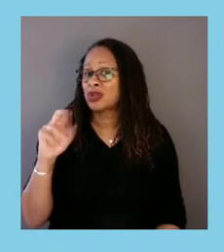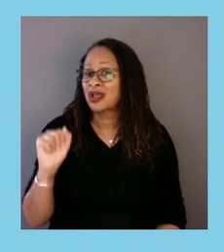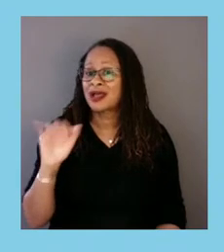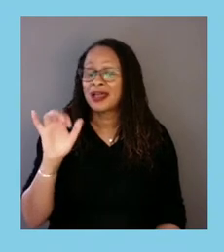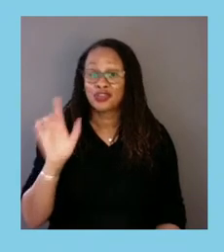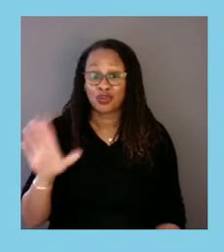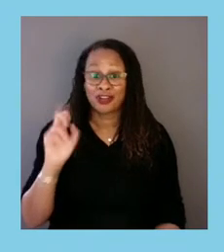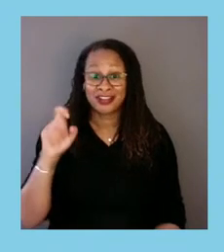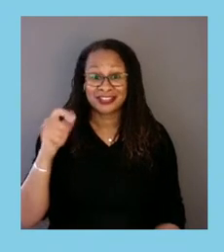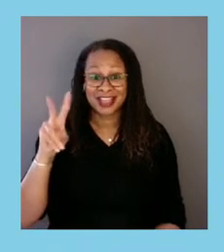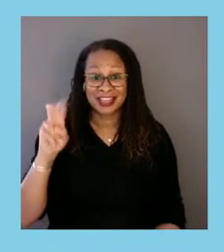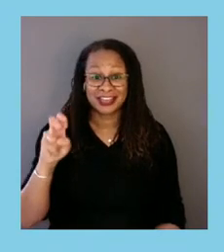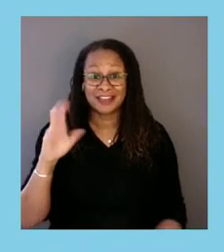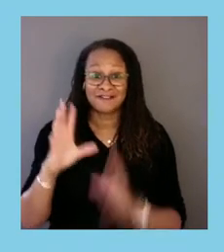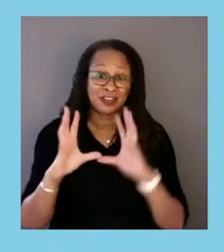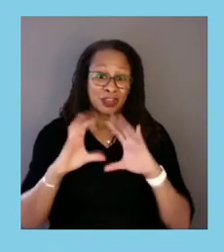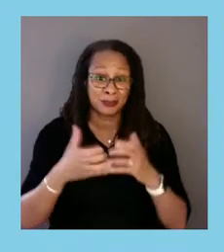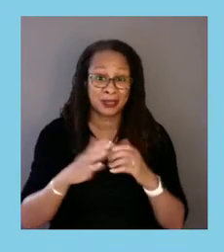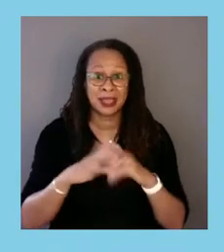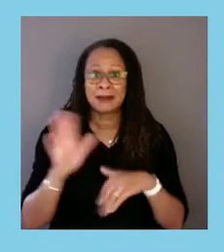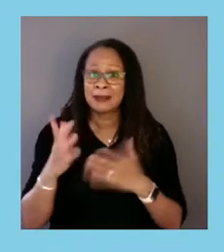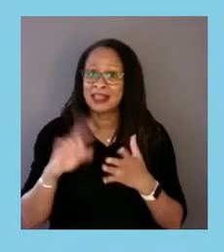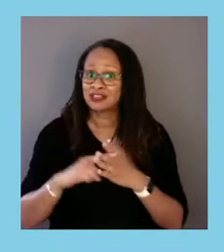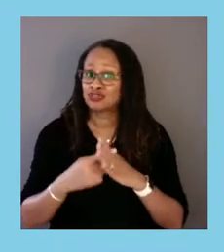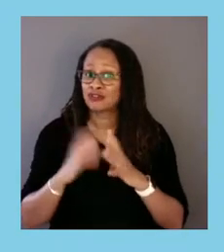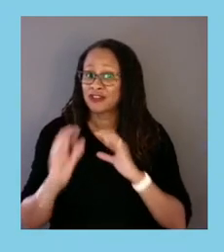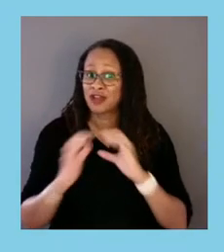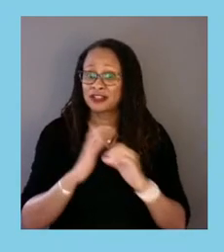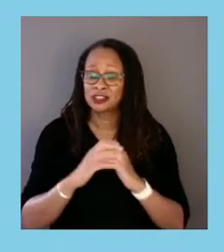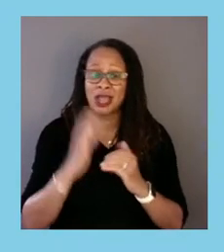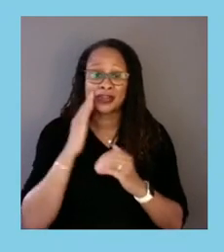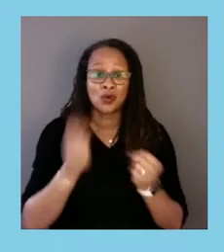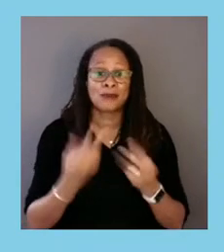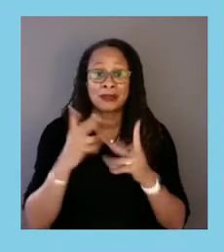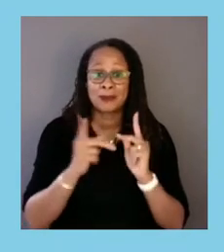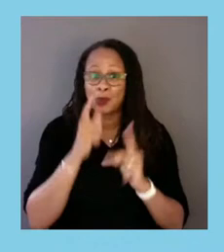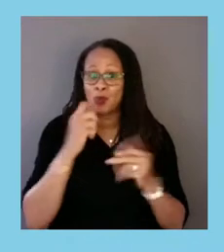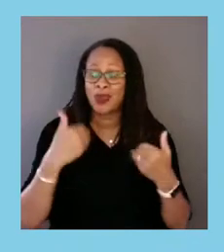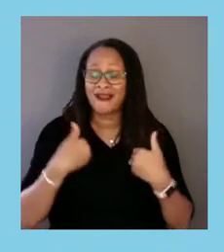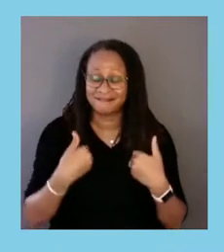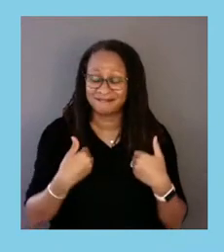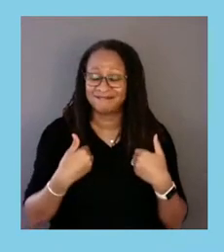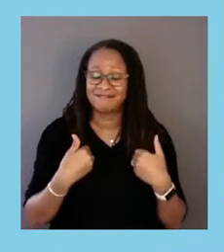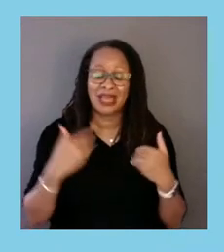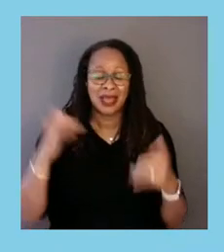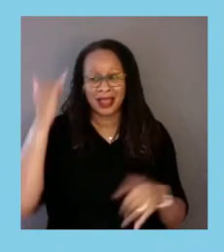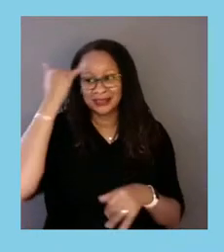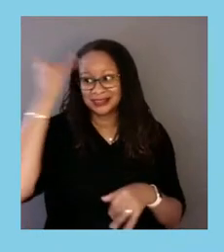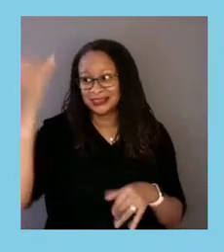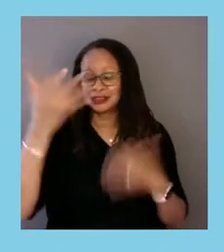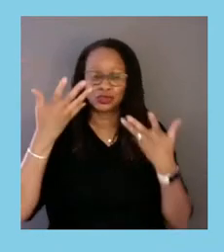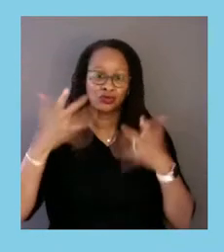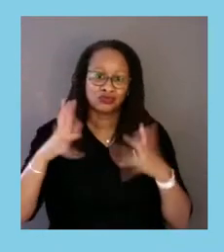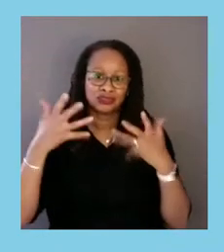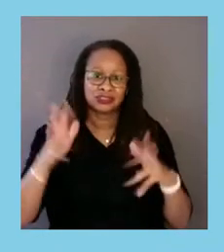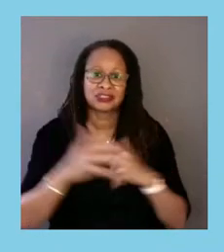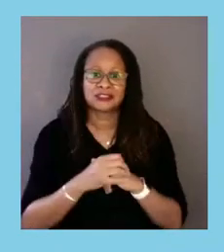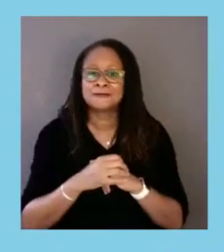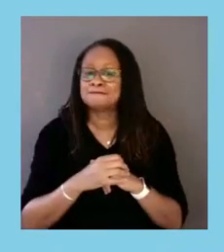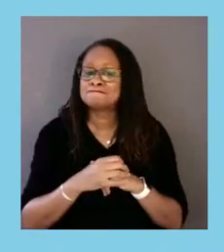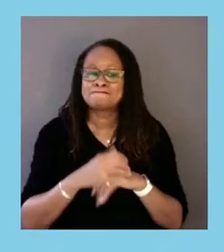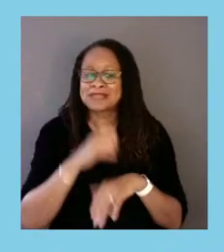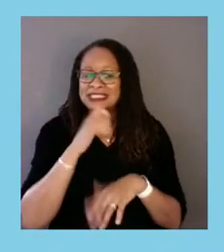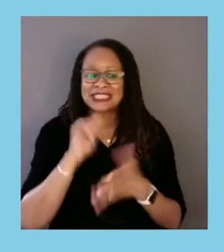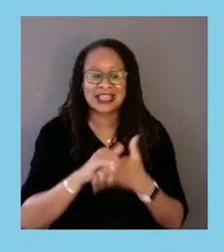you know, have to be started. And I know a lot of the people that are in there have had these ideas already, so it's not that it's unusual.